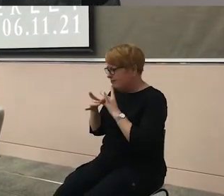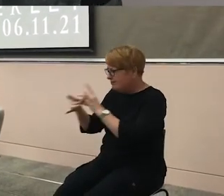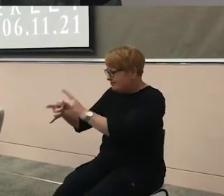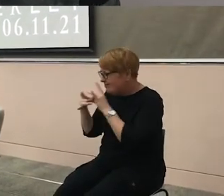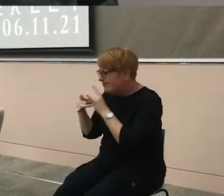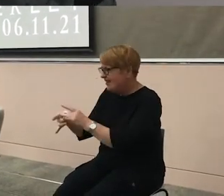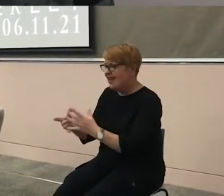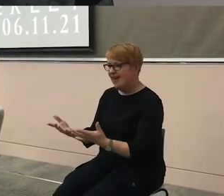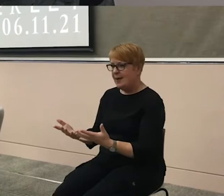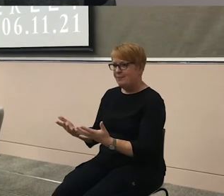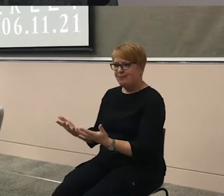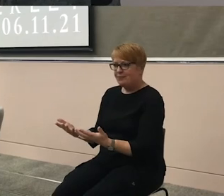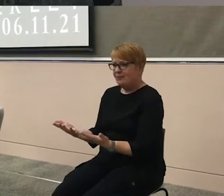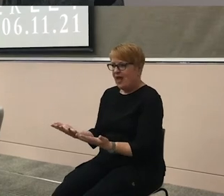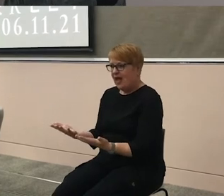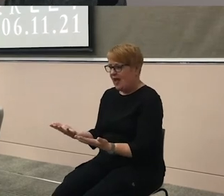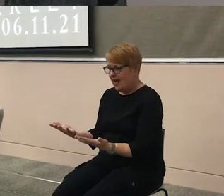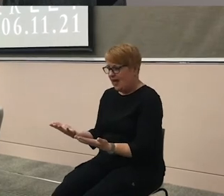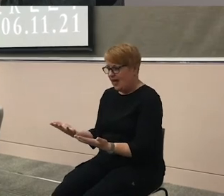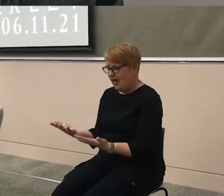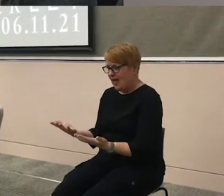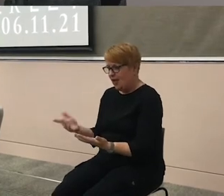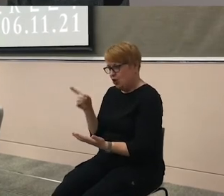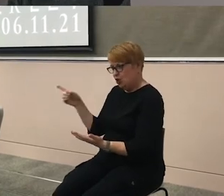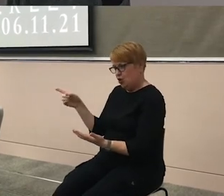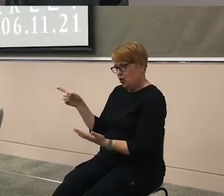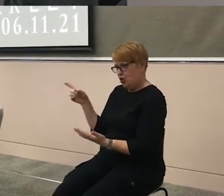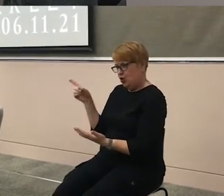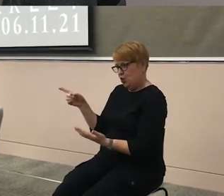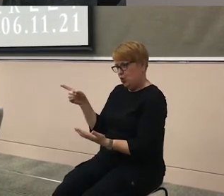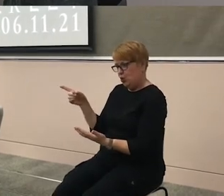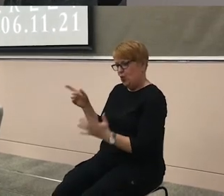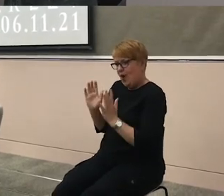you know, it's sort of like, what, do you have to think about